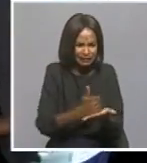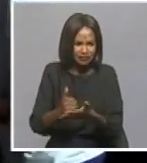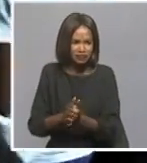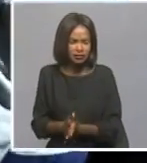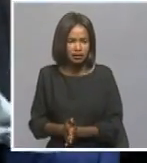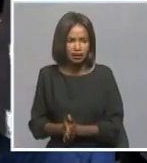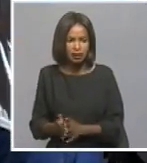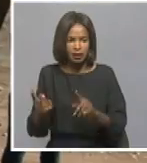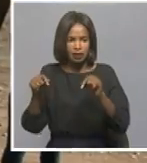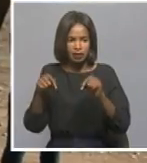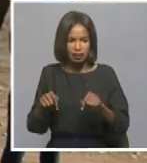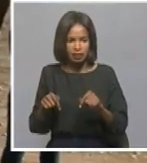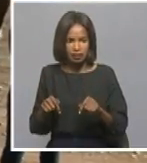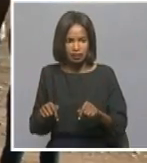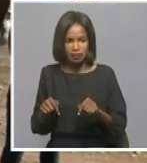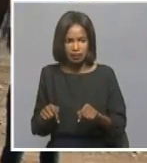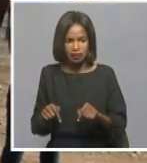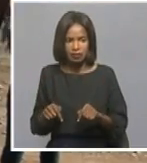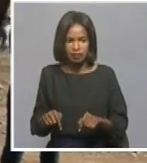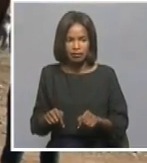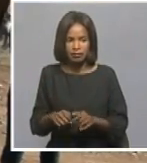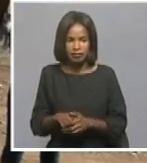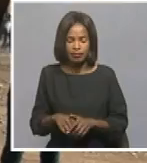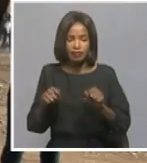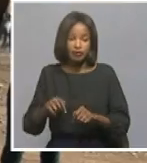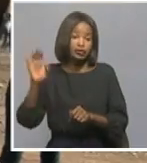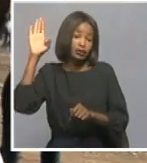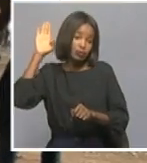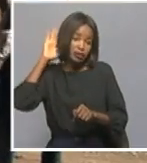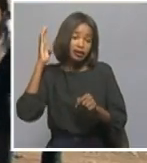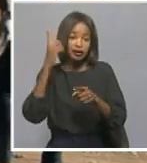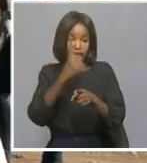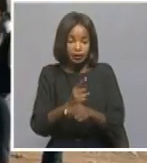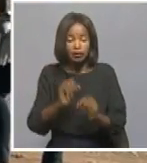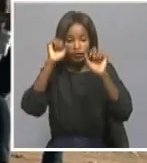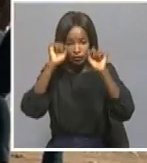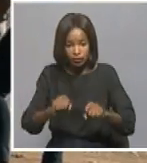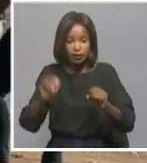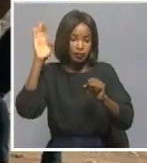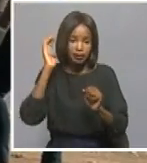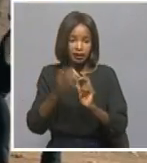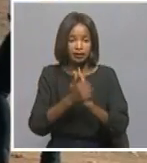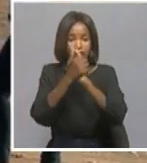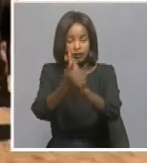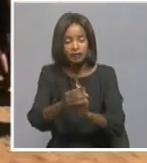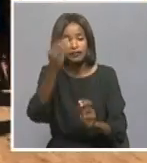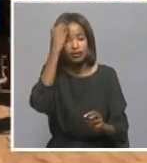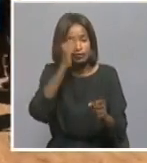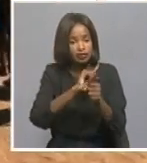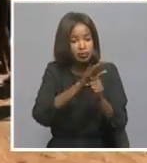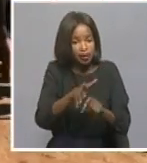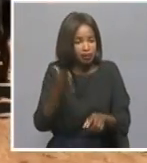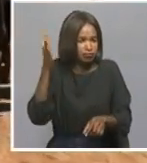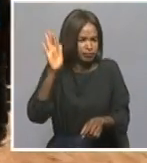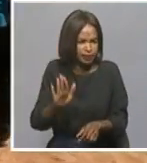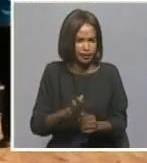our obedience are being really challenged. We have to listen to our leaders, to the people who know what is happening. We managed to